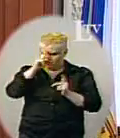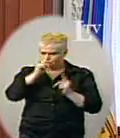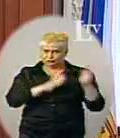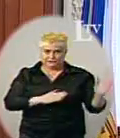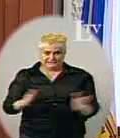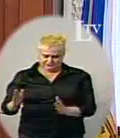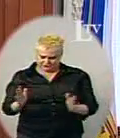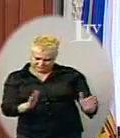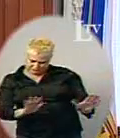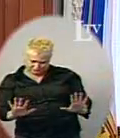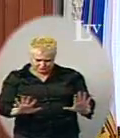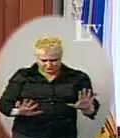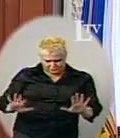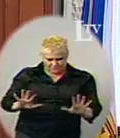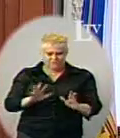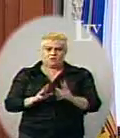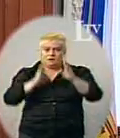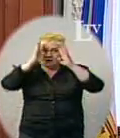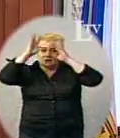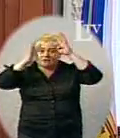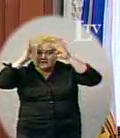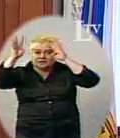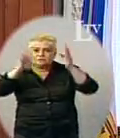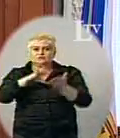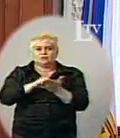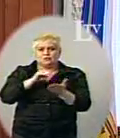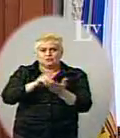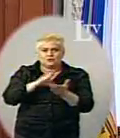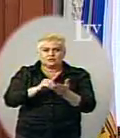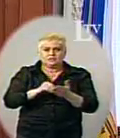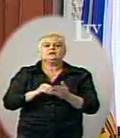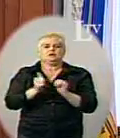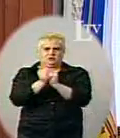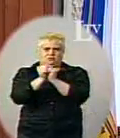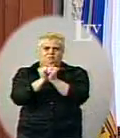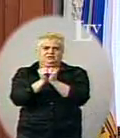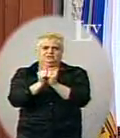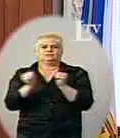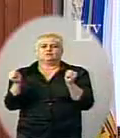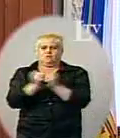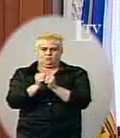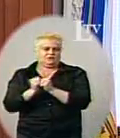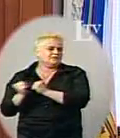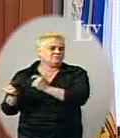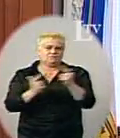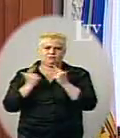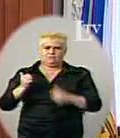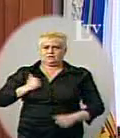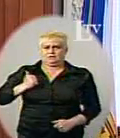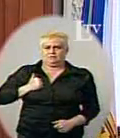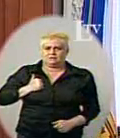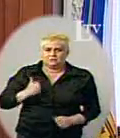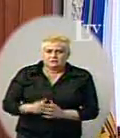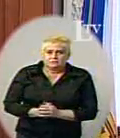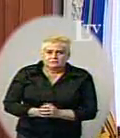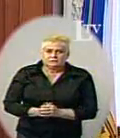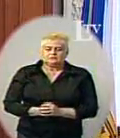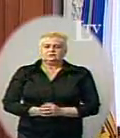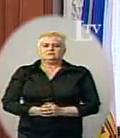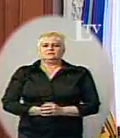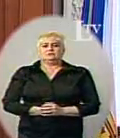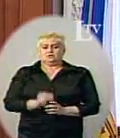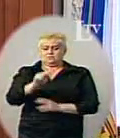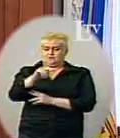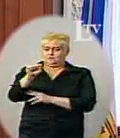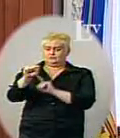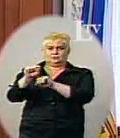to innovate, learn, and compete. Nova Scotia is heading into an era of